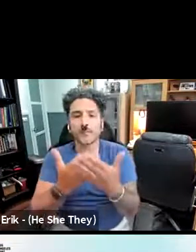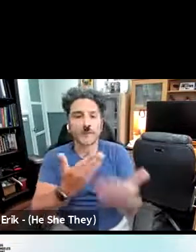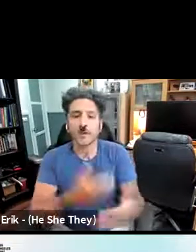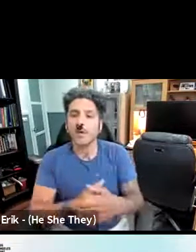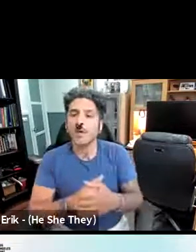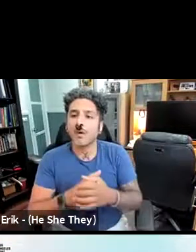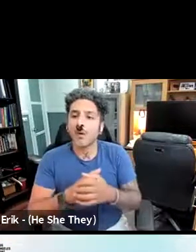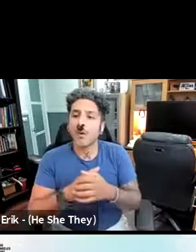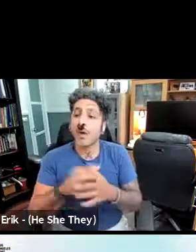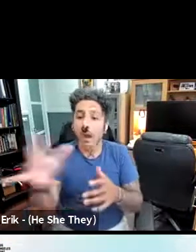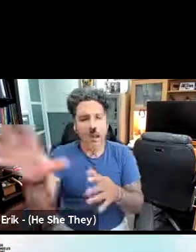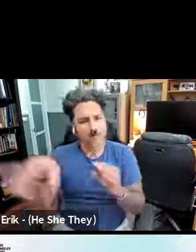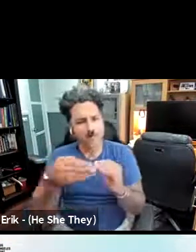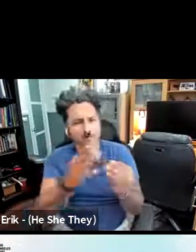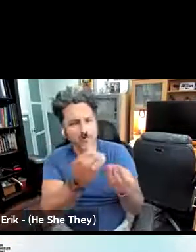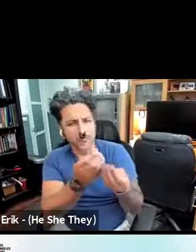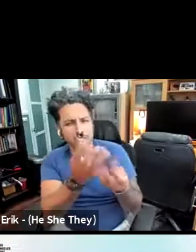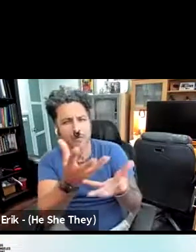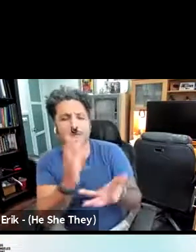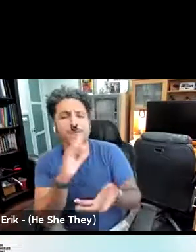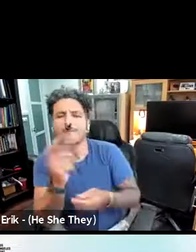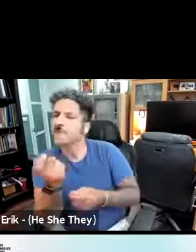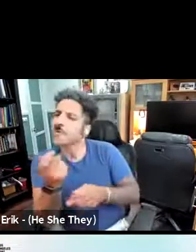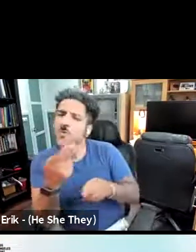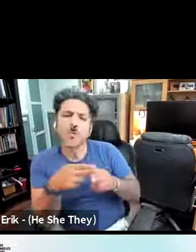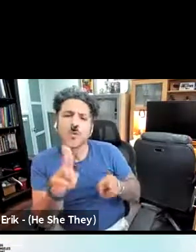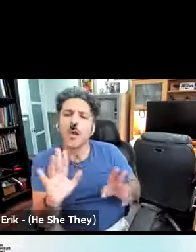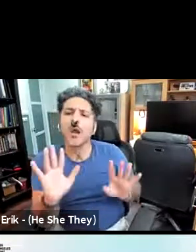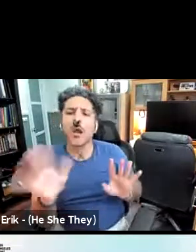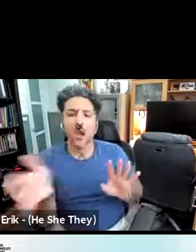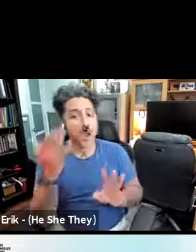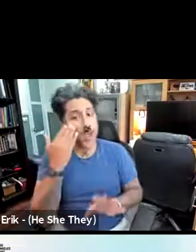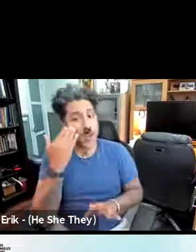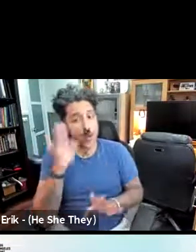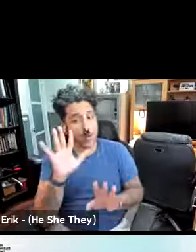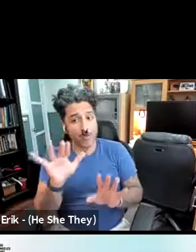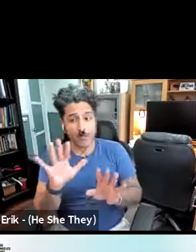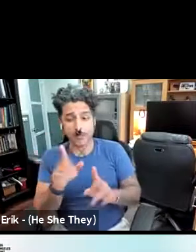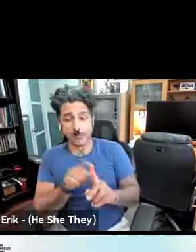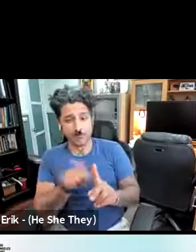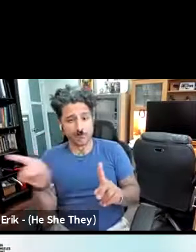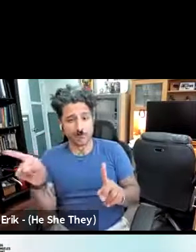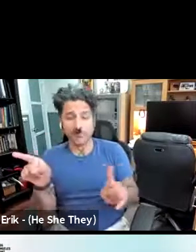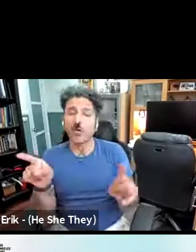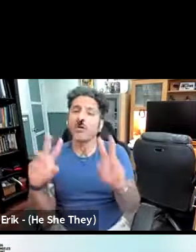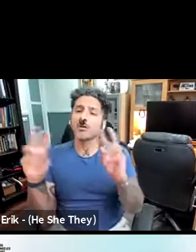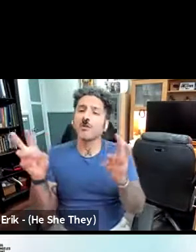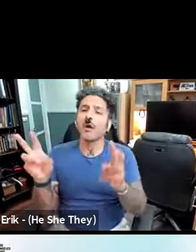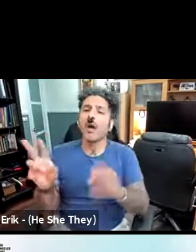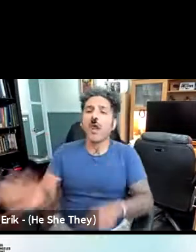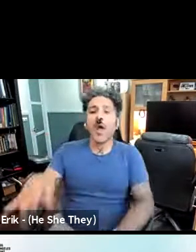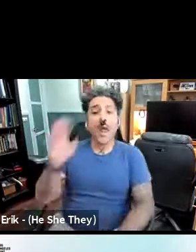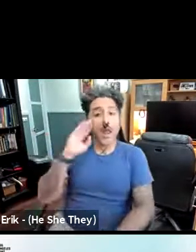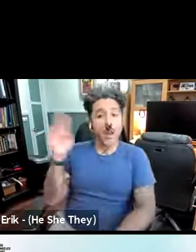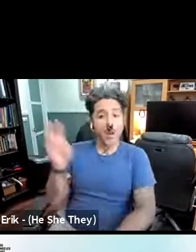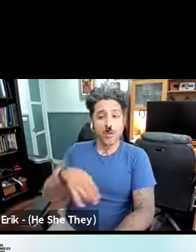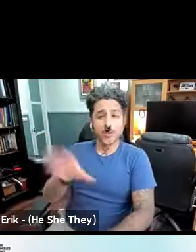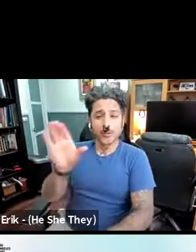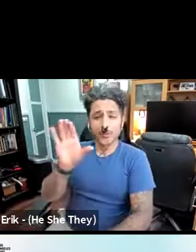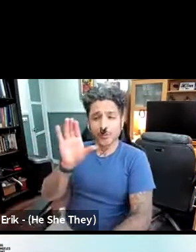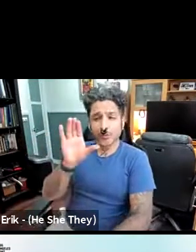Thank you. And I wanted to share real quick. I know it's off that subject, but I looked at this channel